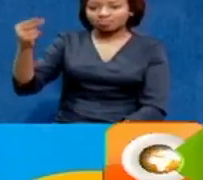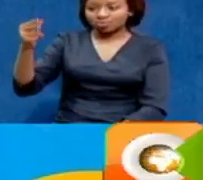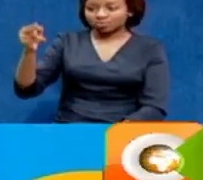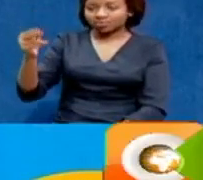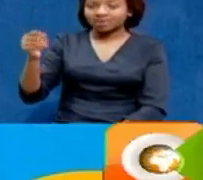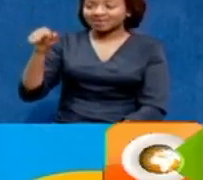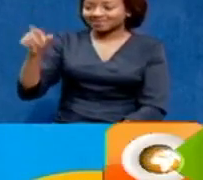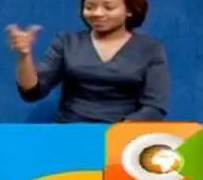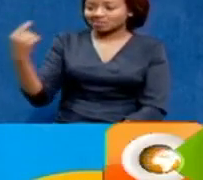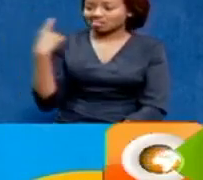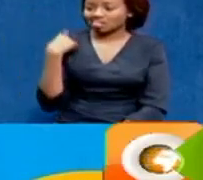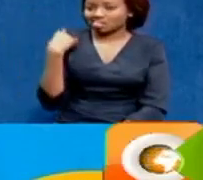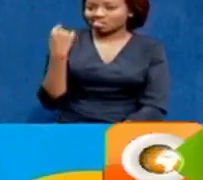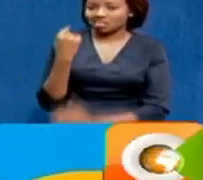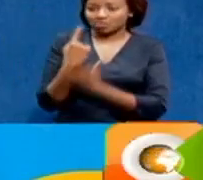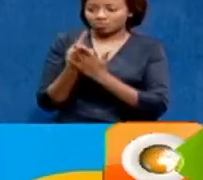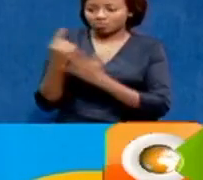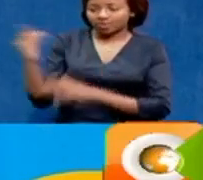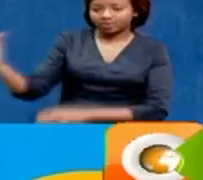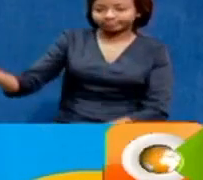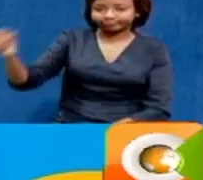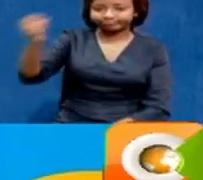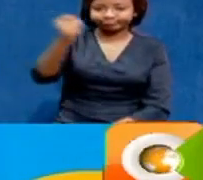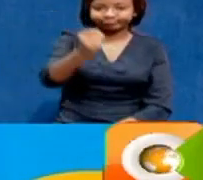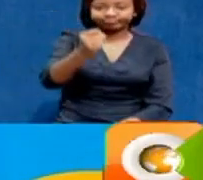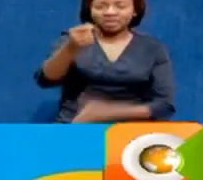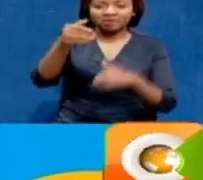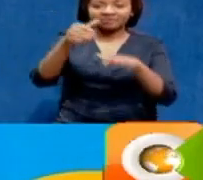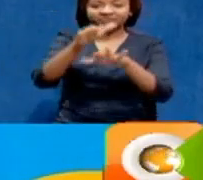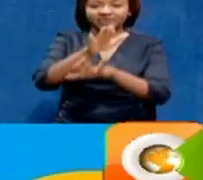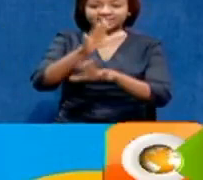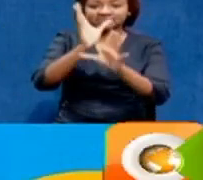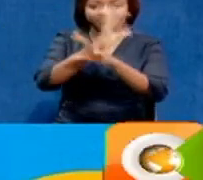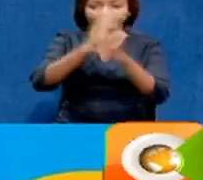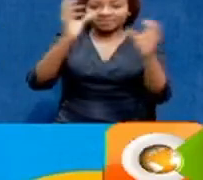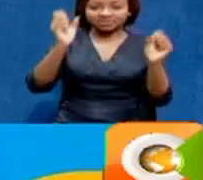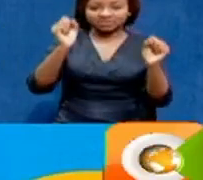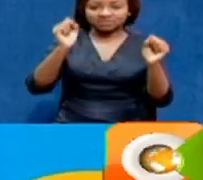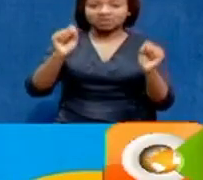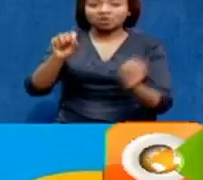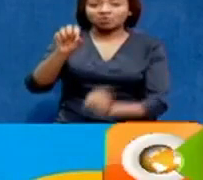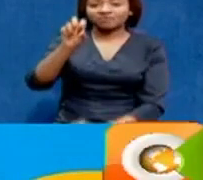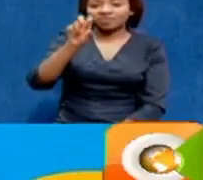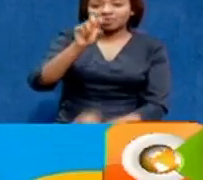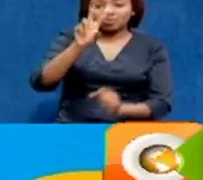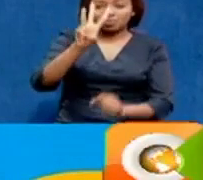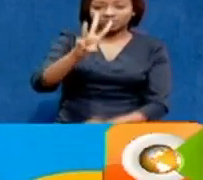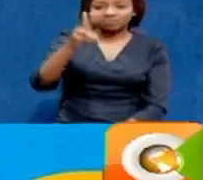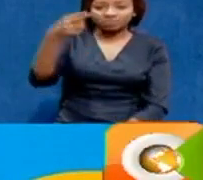elected Vice President of the World Health Organization Executive Board.